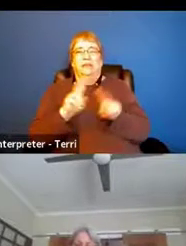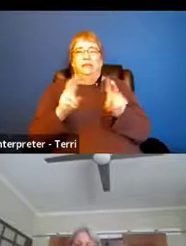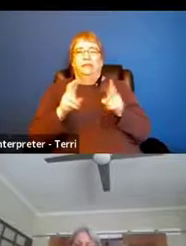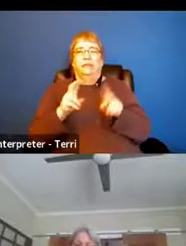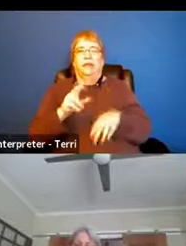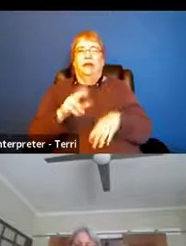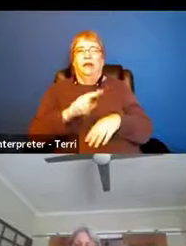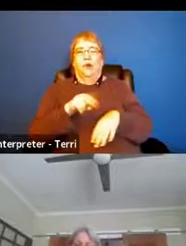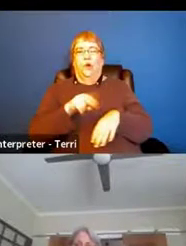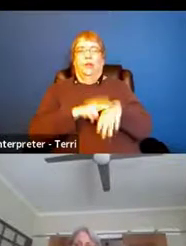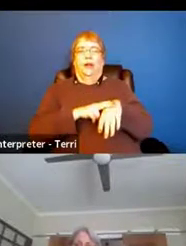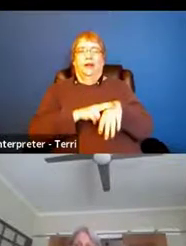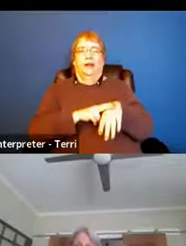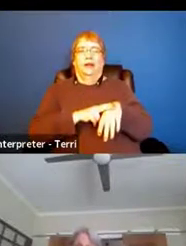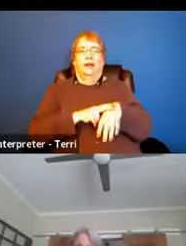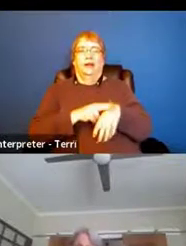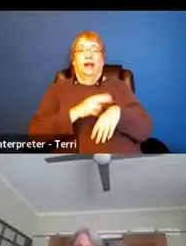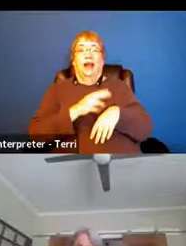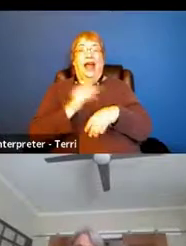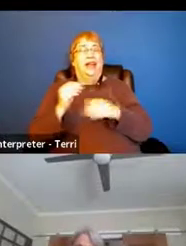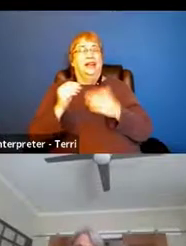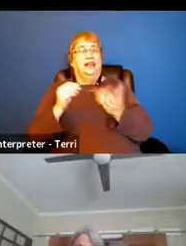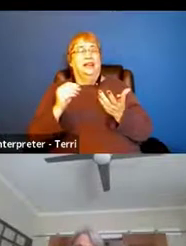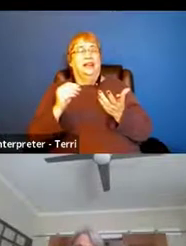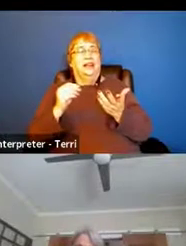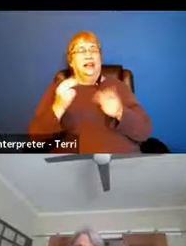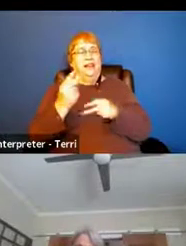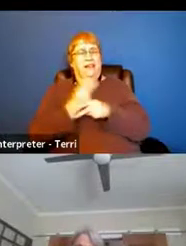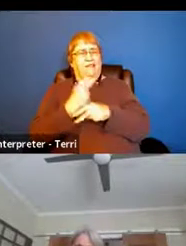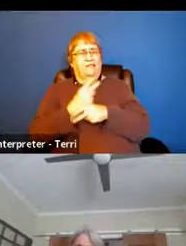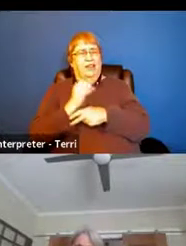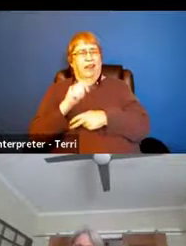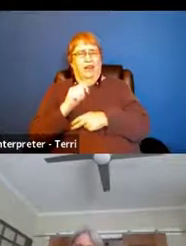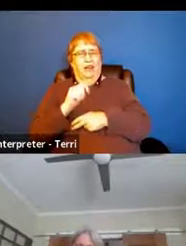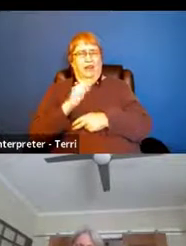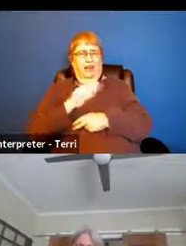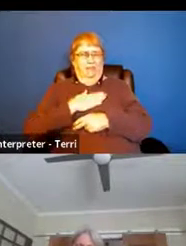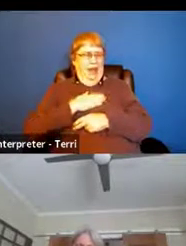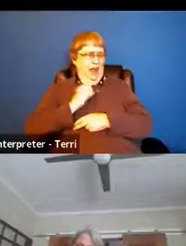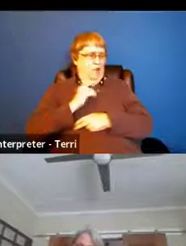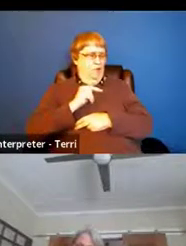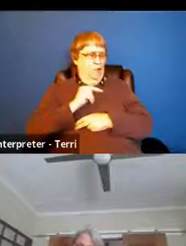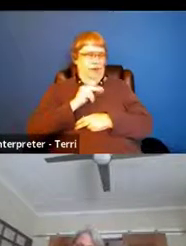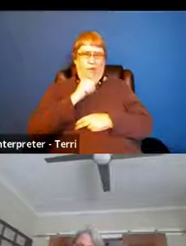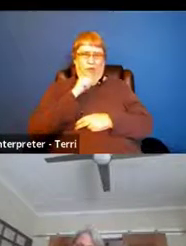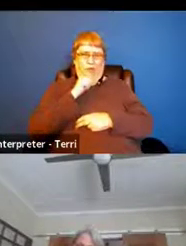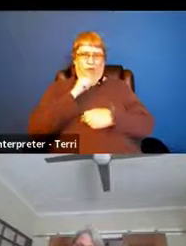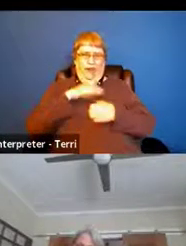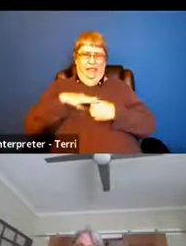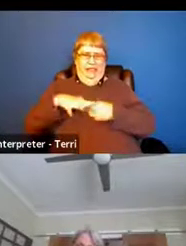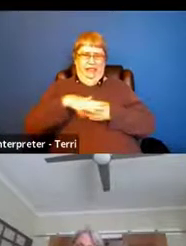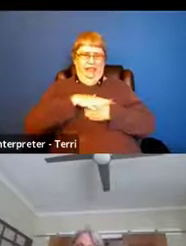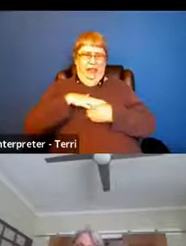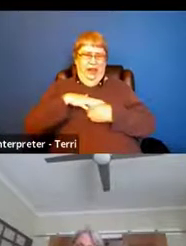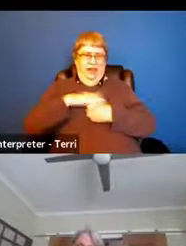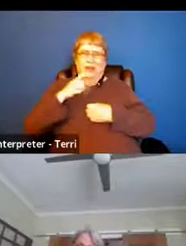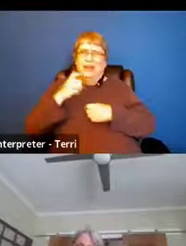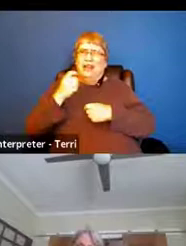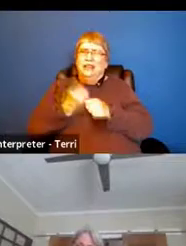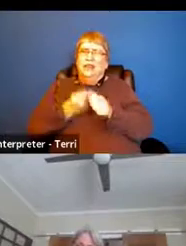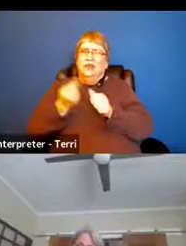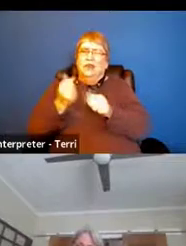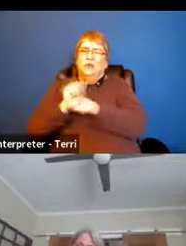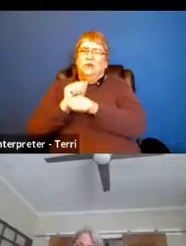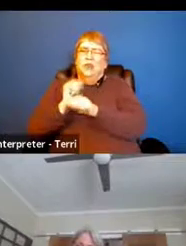sleep, hygiene, all those things. And you know, figuring out private spaces in the home, even with everyone working from home and going to school, like that's a new